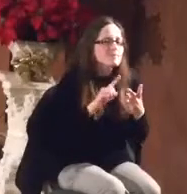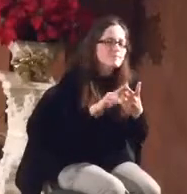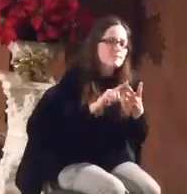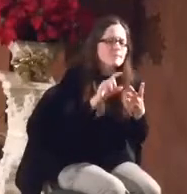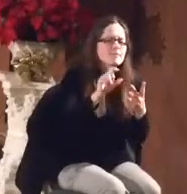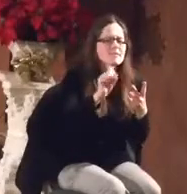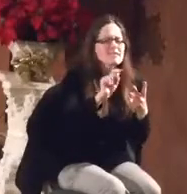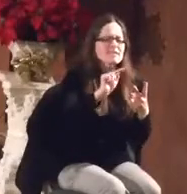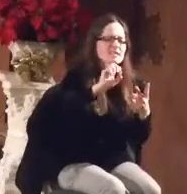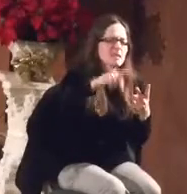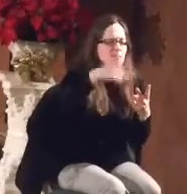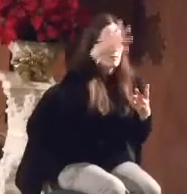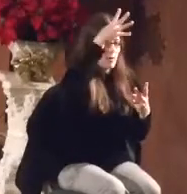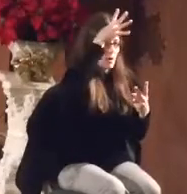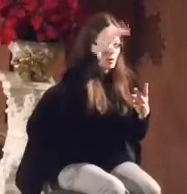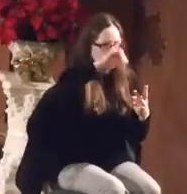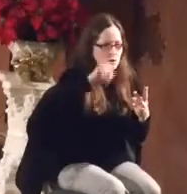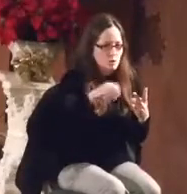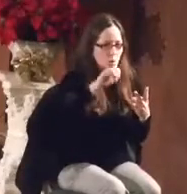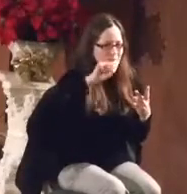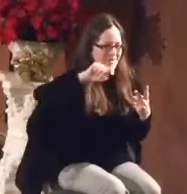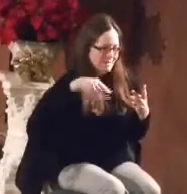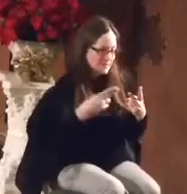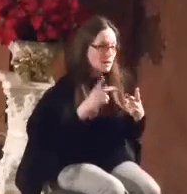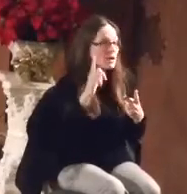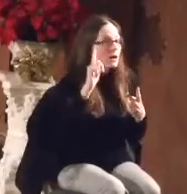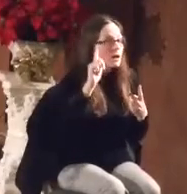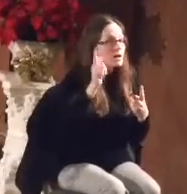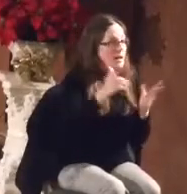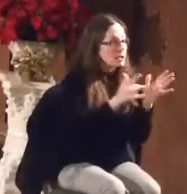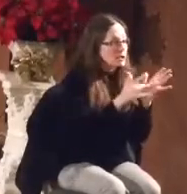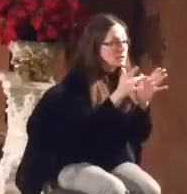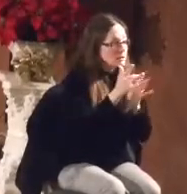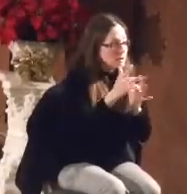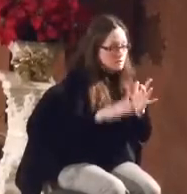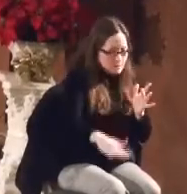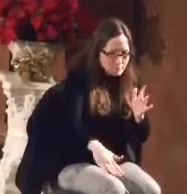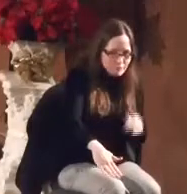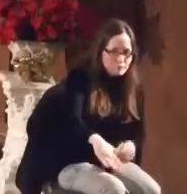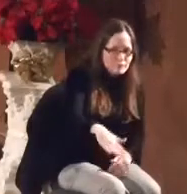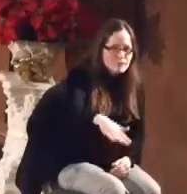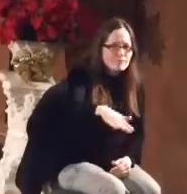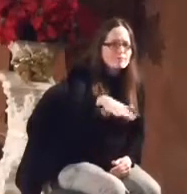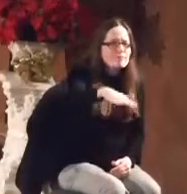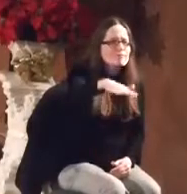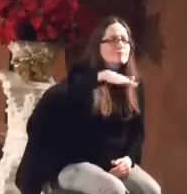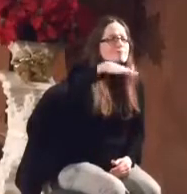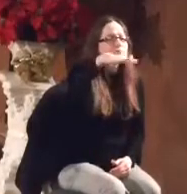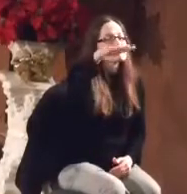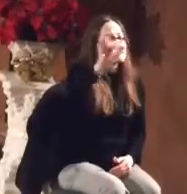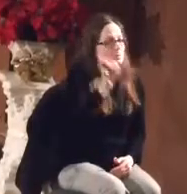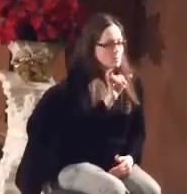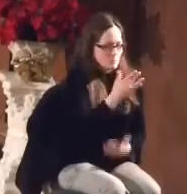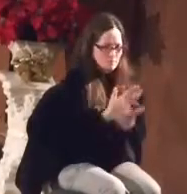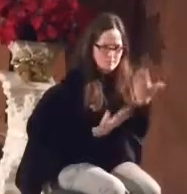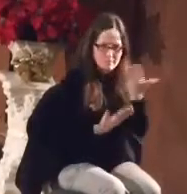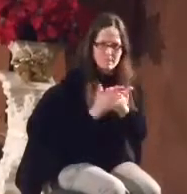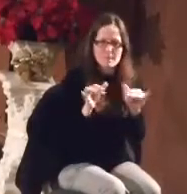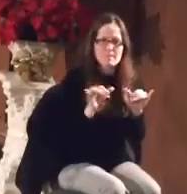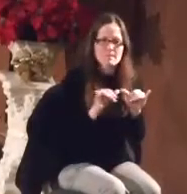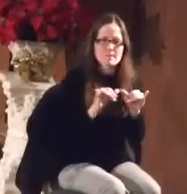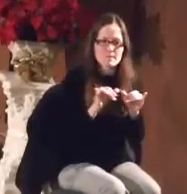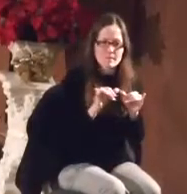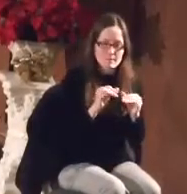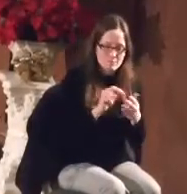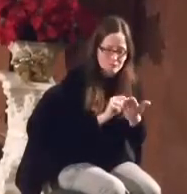into manhood. And those hands today, friends, are no longer little. They're big, and they're mighty